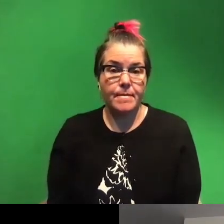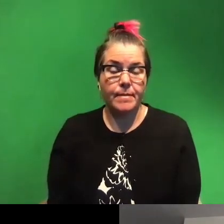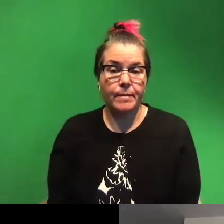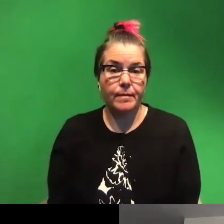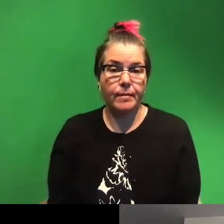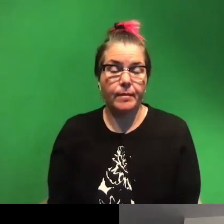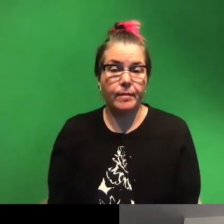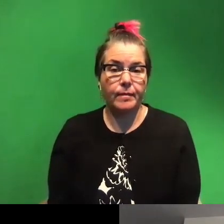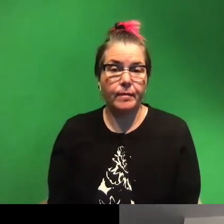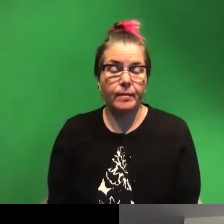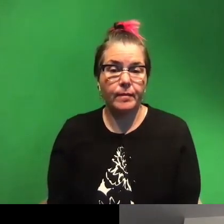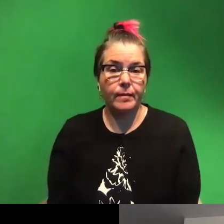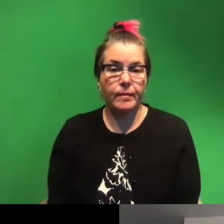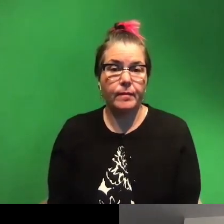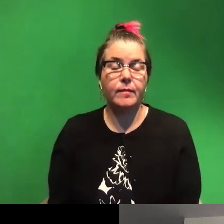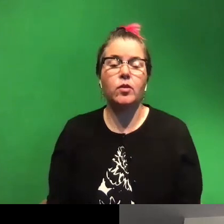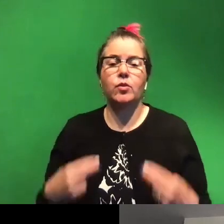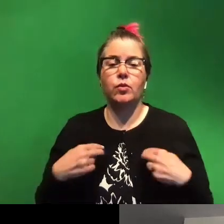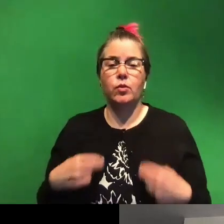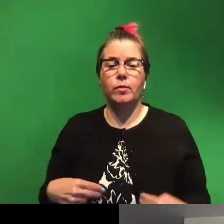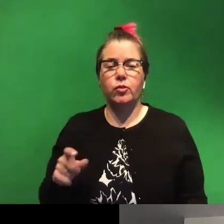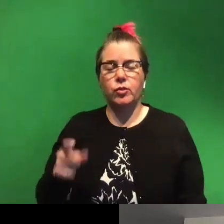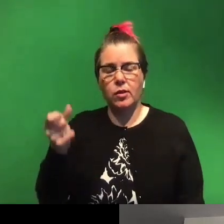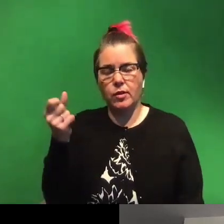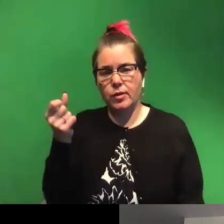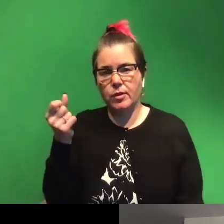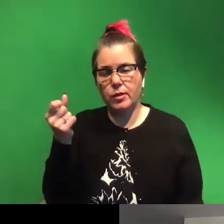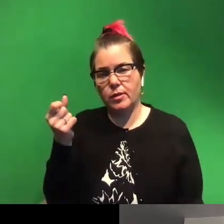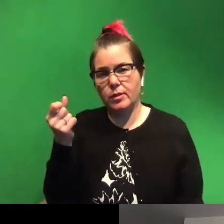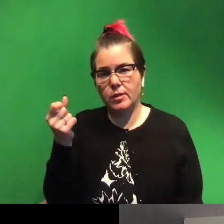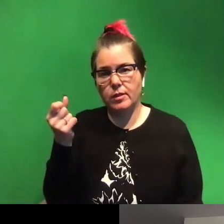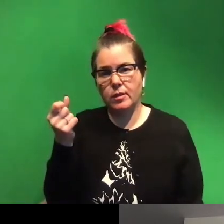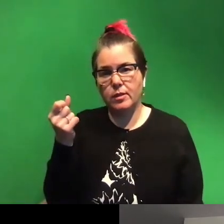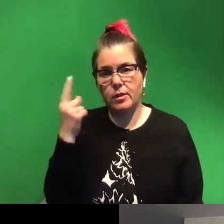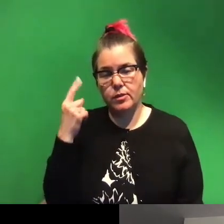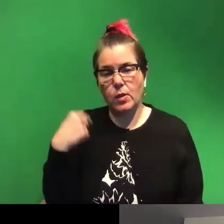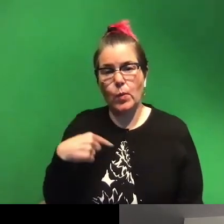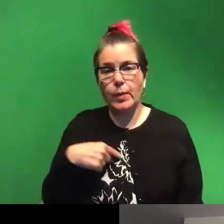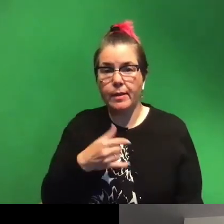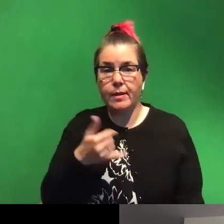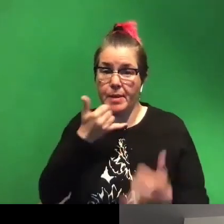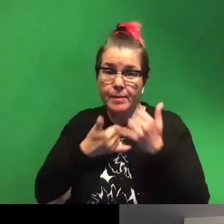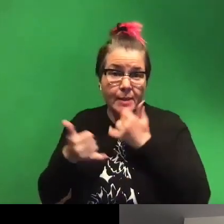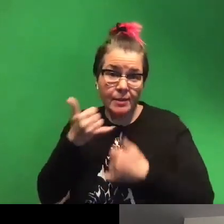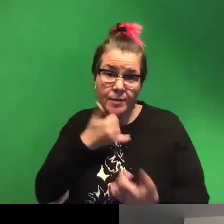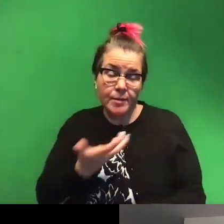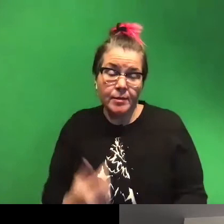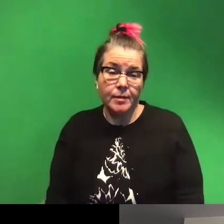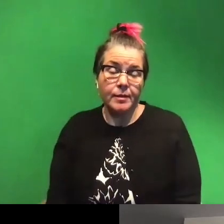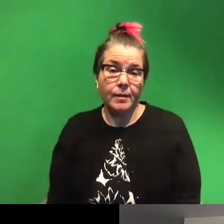I think we should, as humans, understand that we make mistakes, and